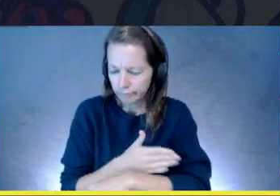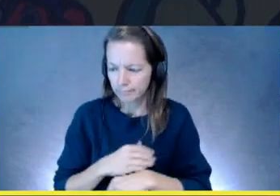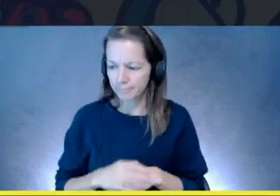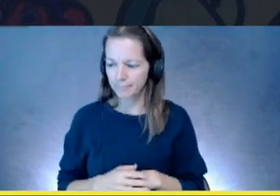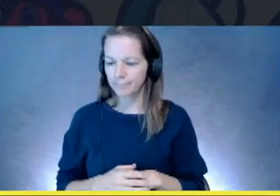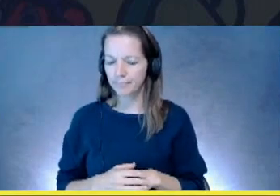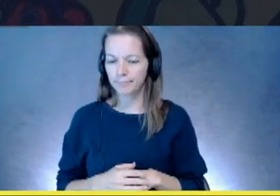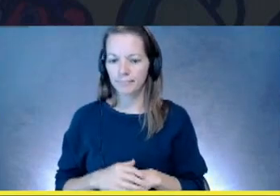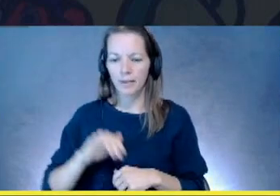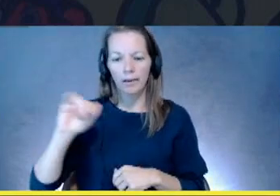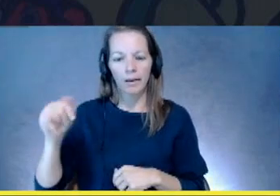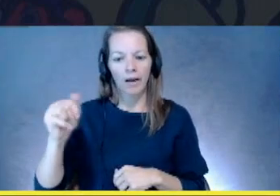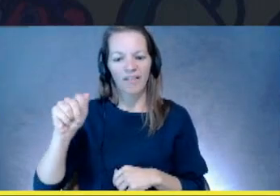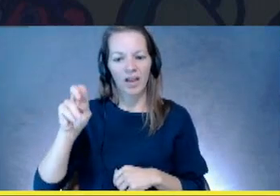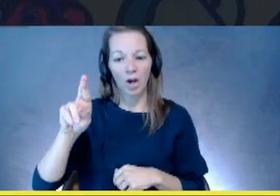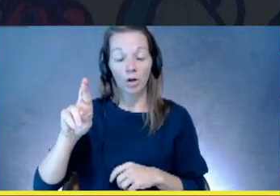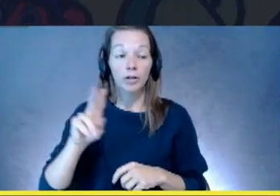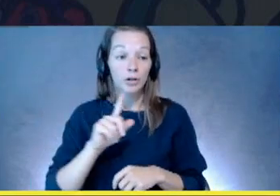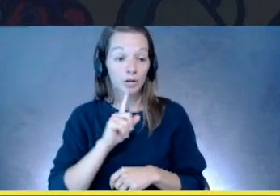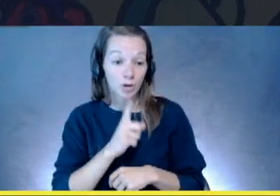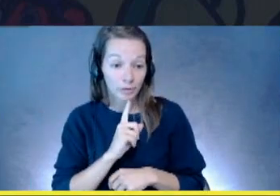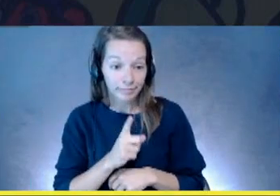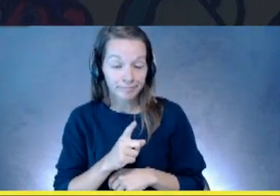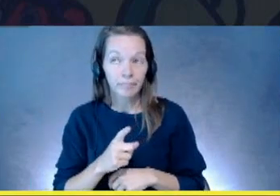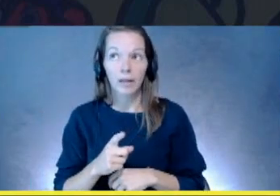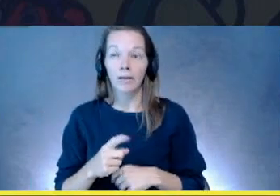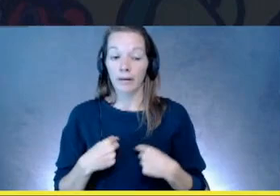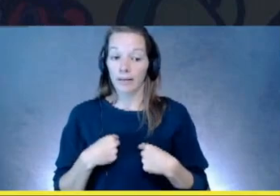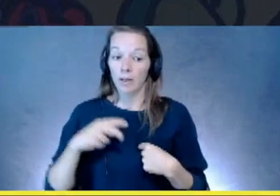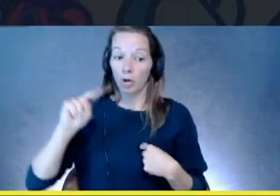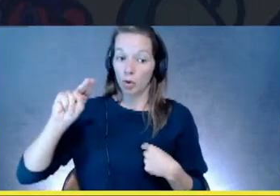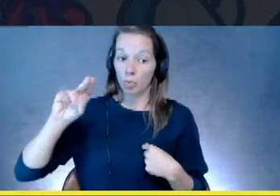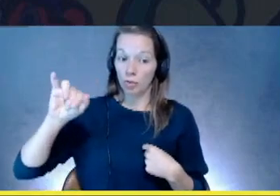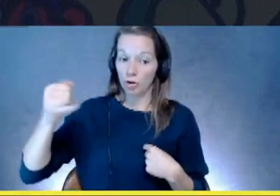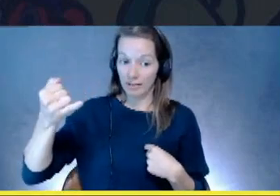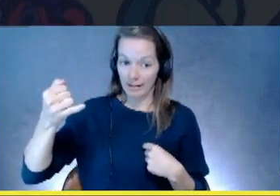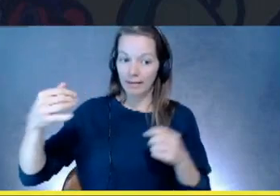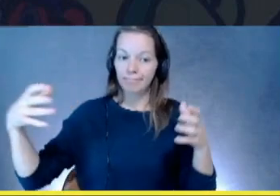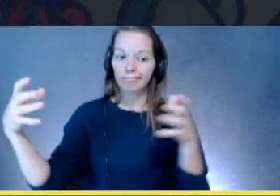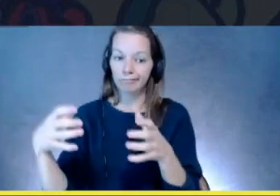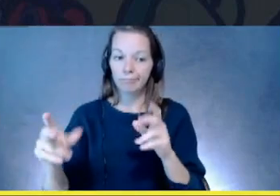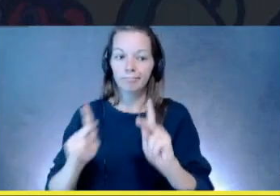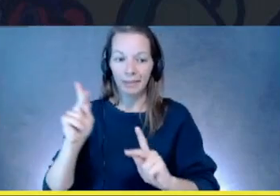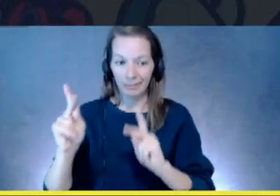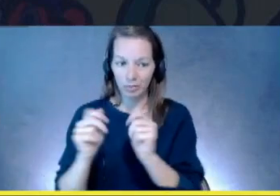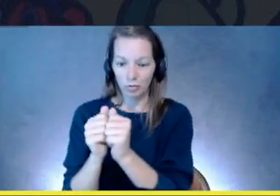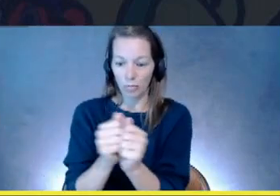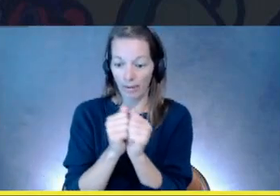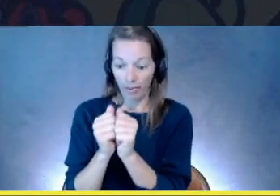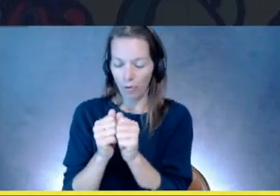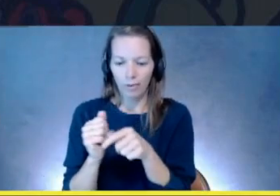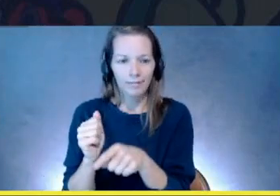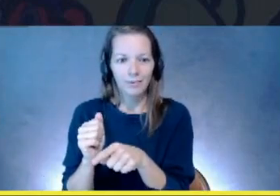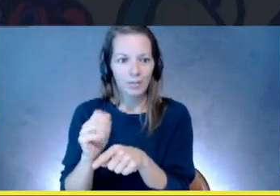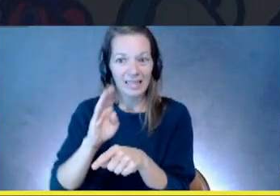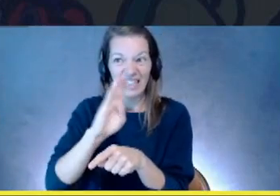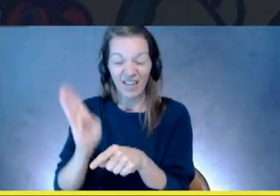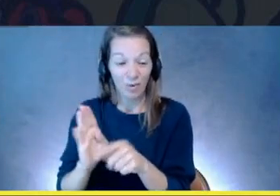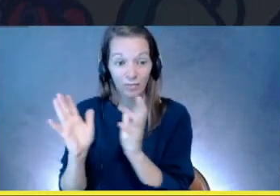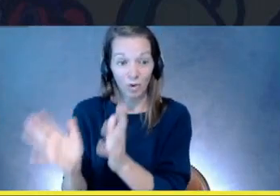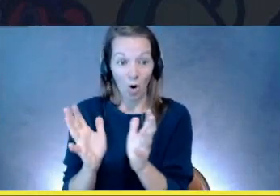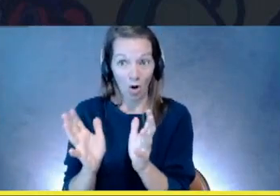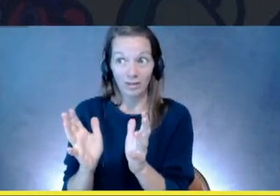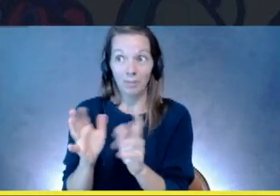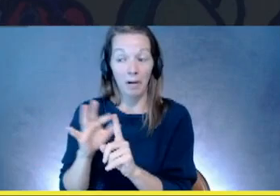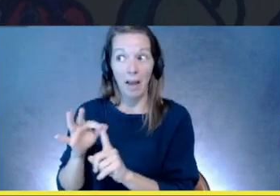very fortunate in New Jersey to have gotten a group of people together who probably would have never even talked to each other had COVID